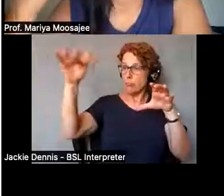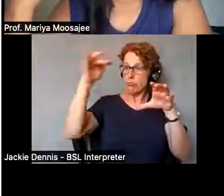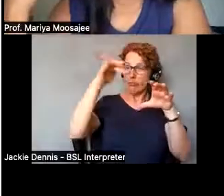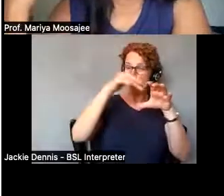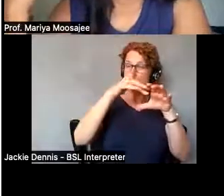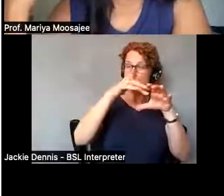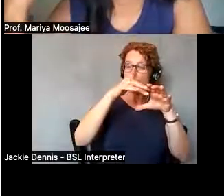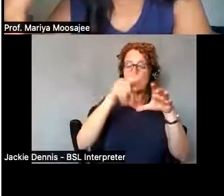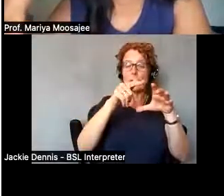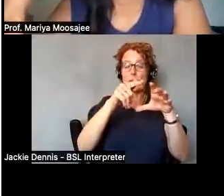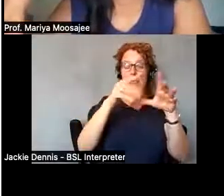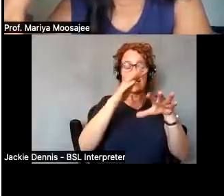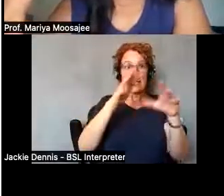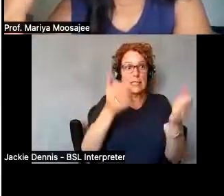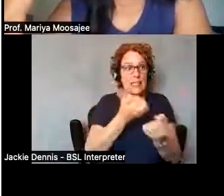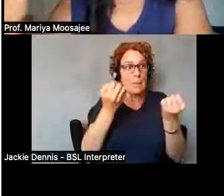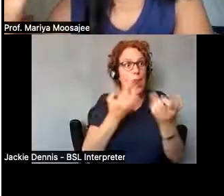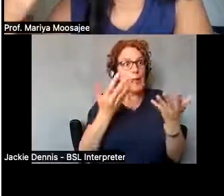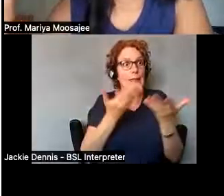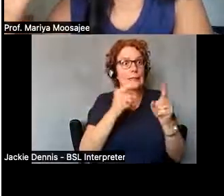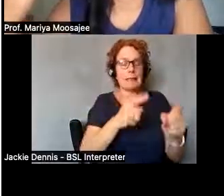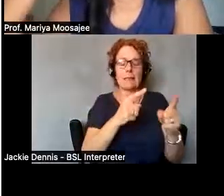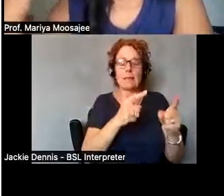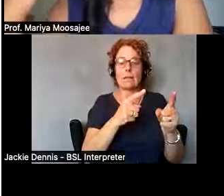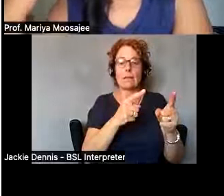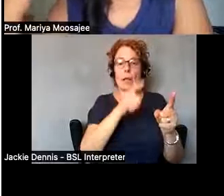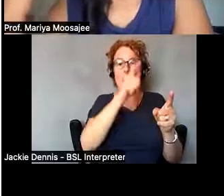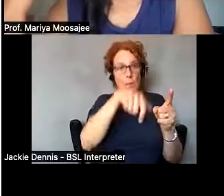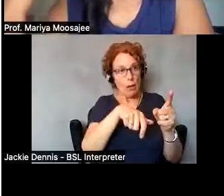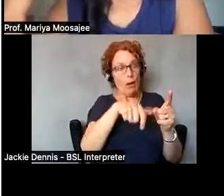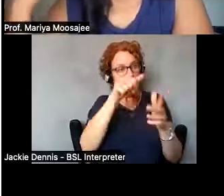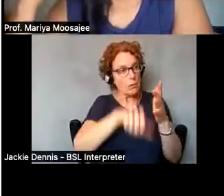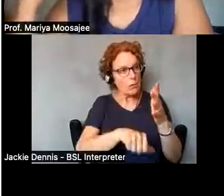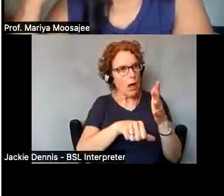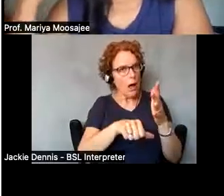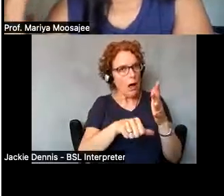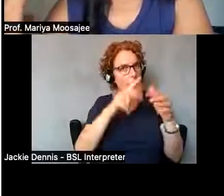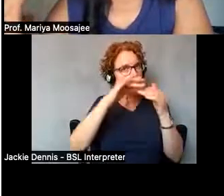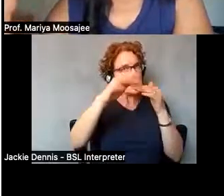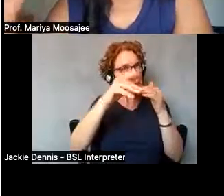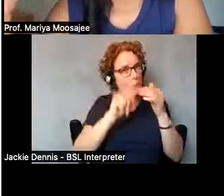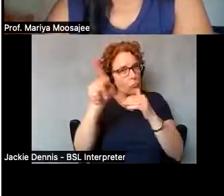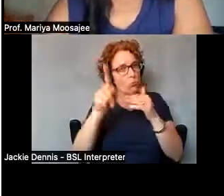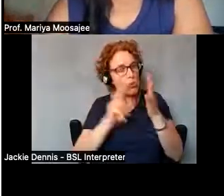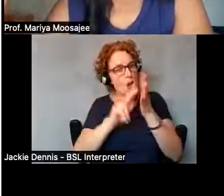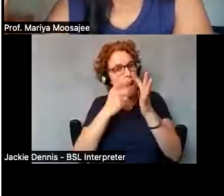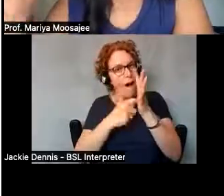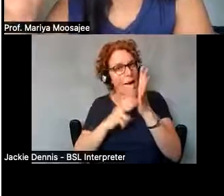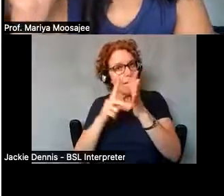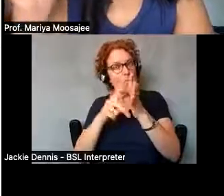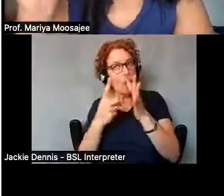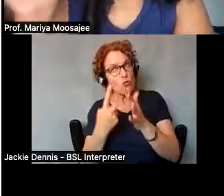it stimulates those light sensitive channels, and the patient can begin to send signals down the nerve to the brain and hopefully